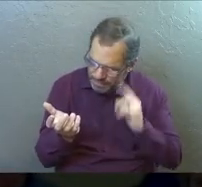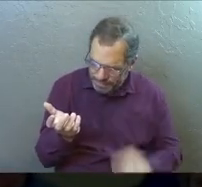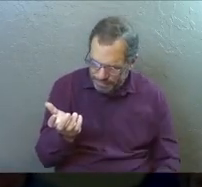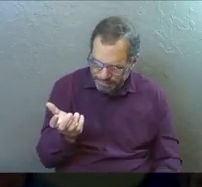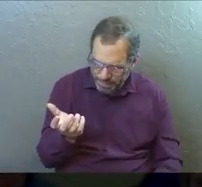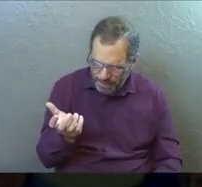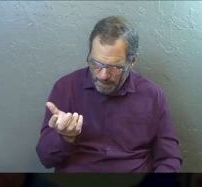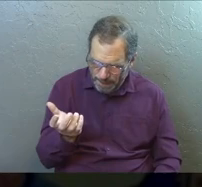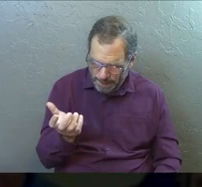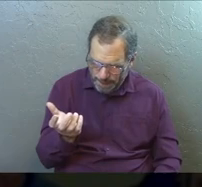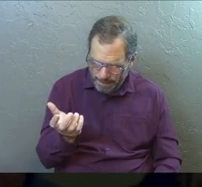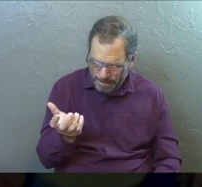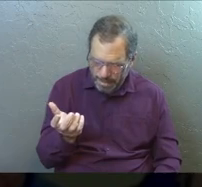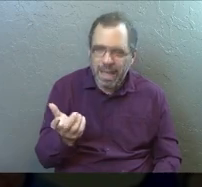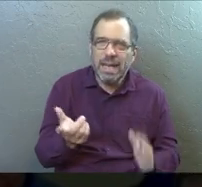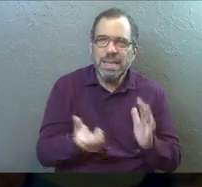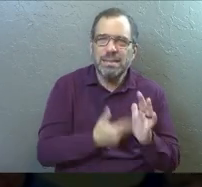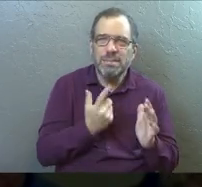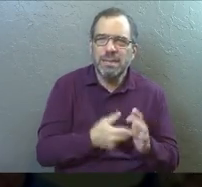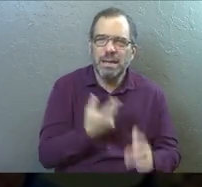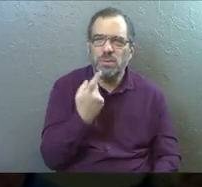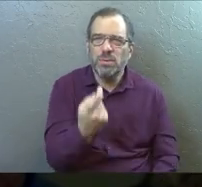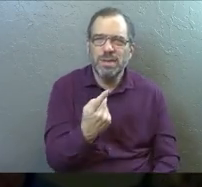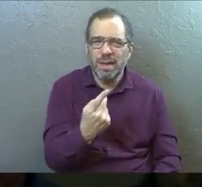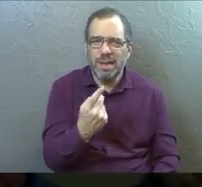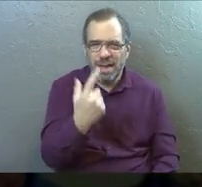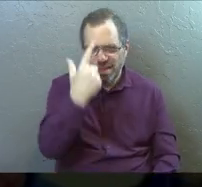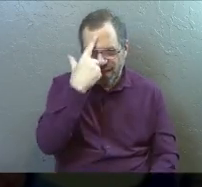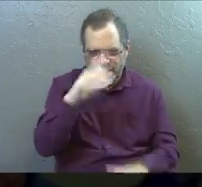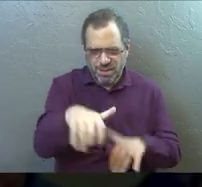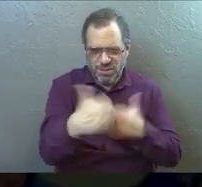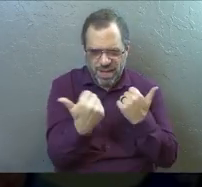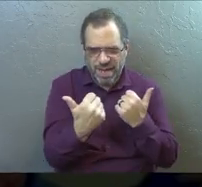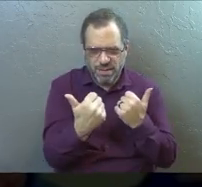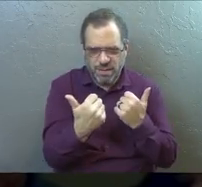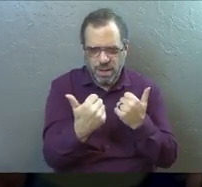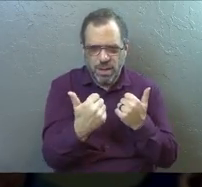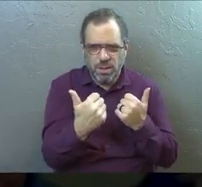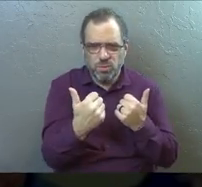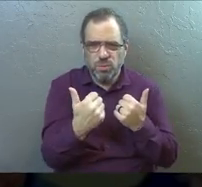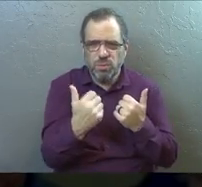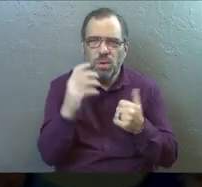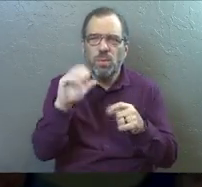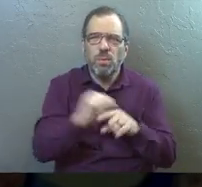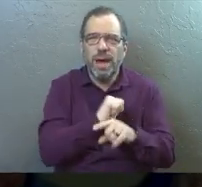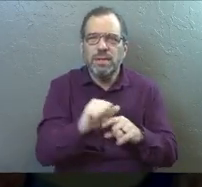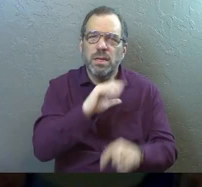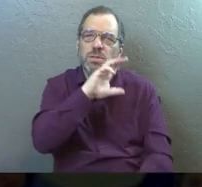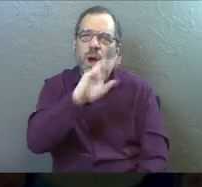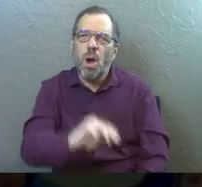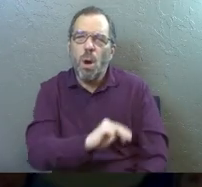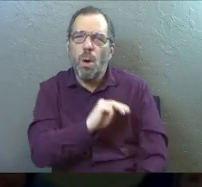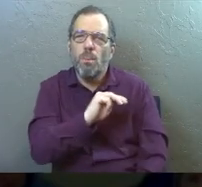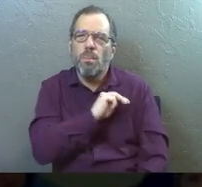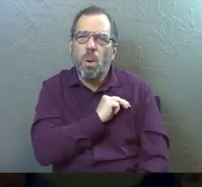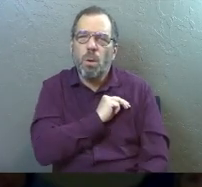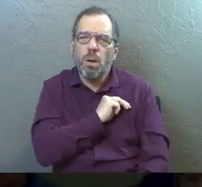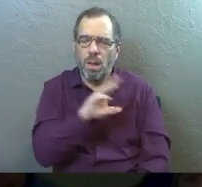Sometimes we think the challenge of the Christian life is to walk in moral perfection. I would tell you it's